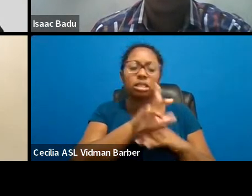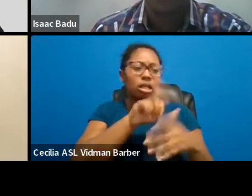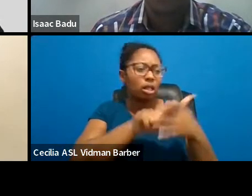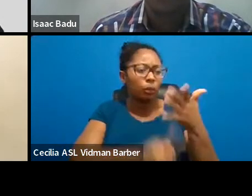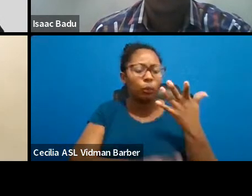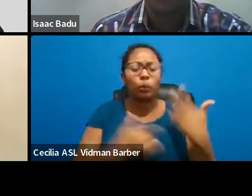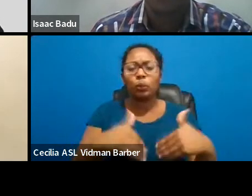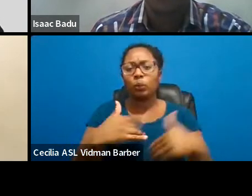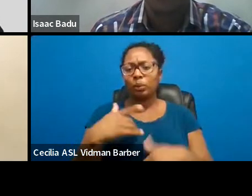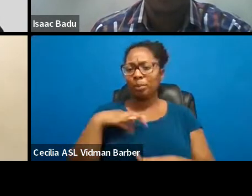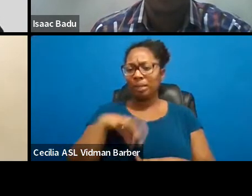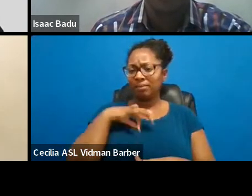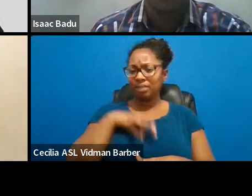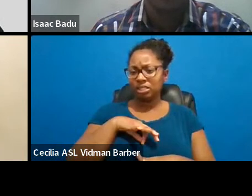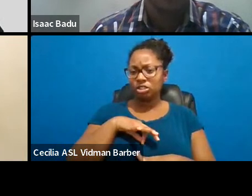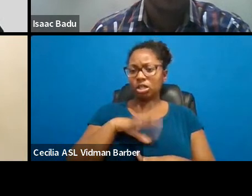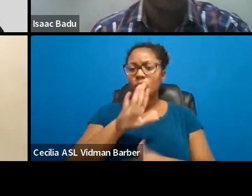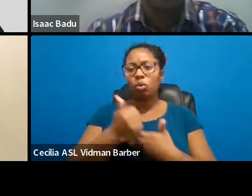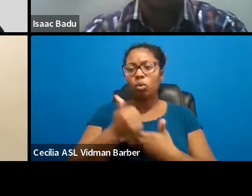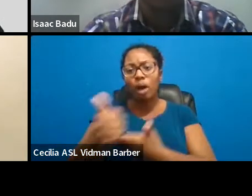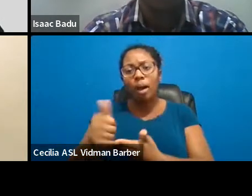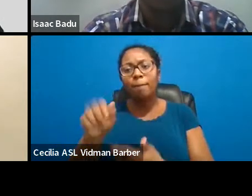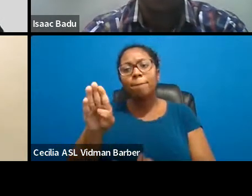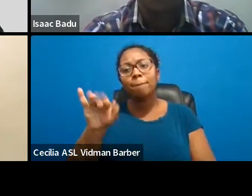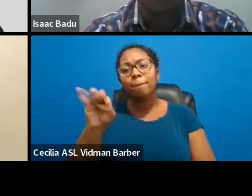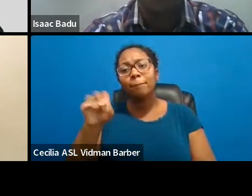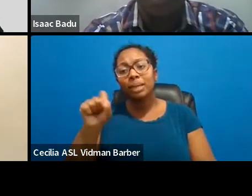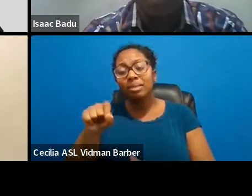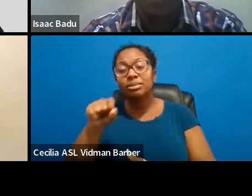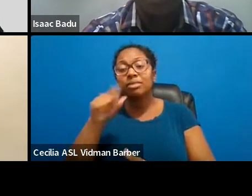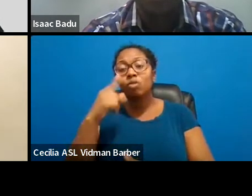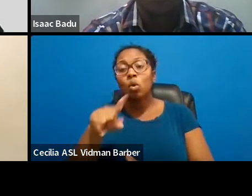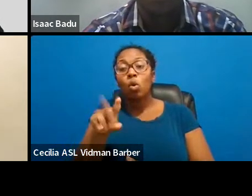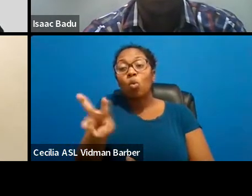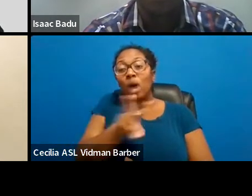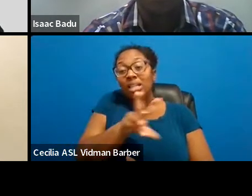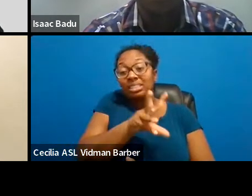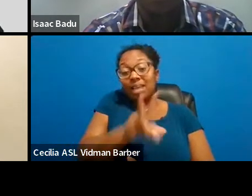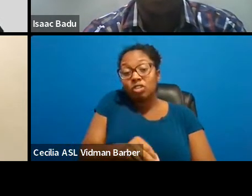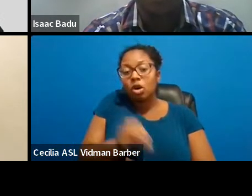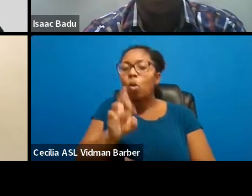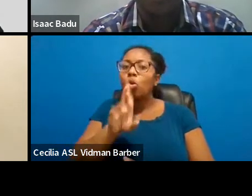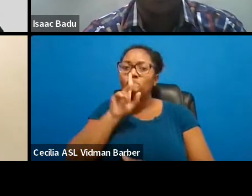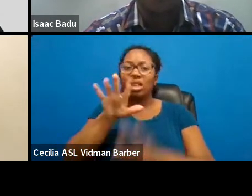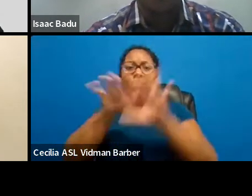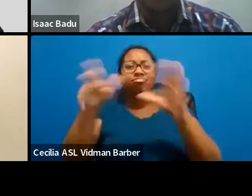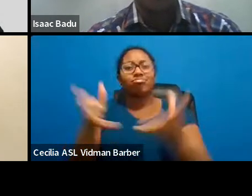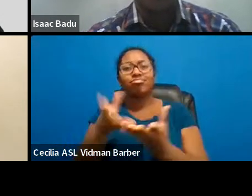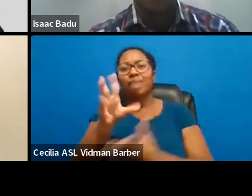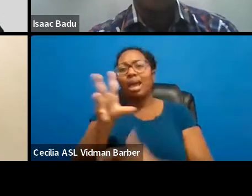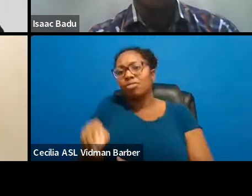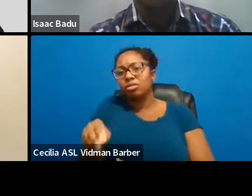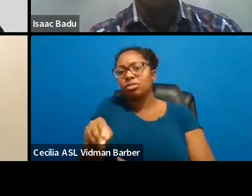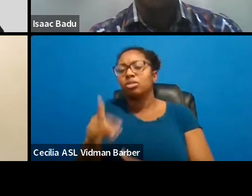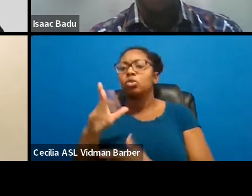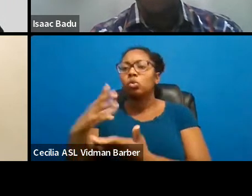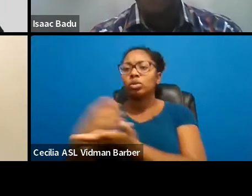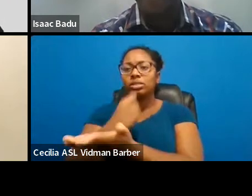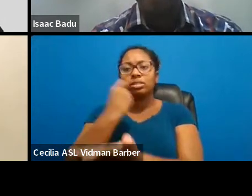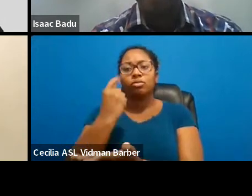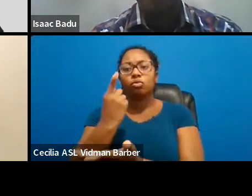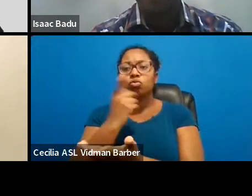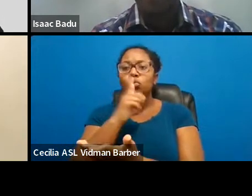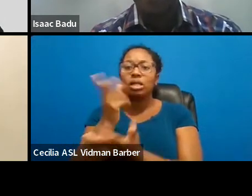help Blacks in marine science in West Africa, in Africa as a whole, to gain from a rich resource